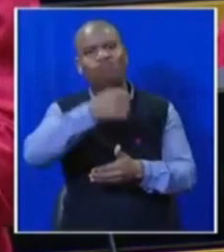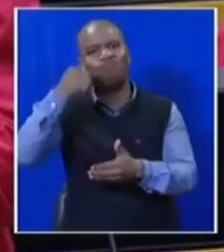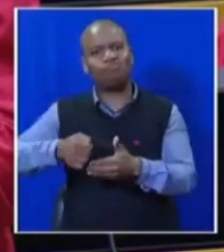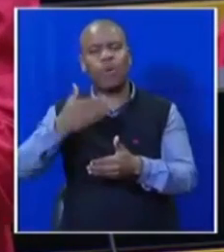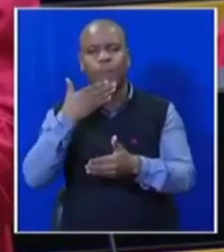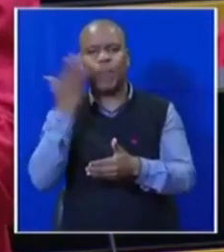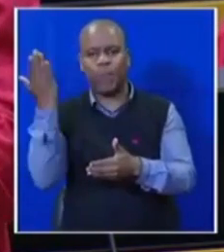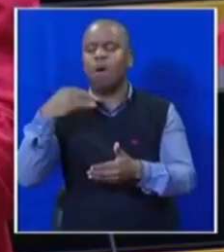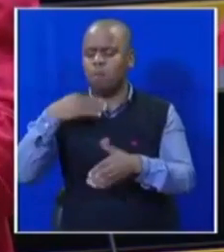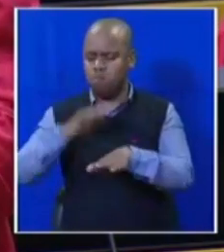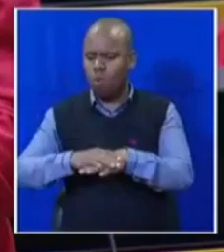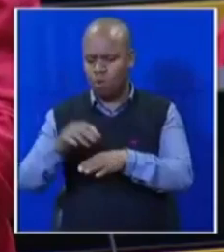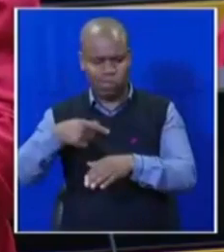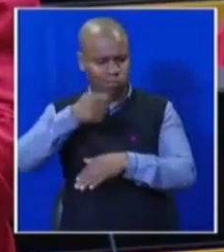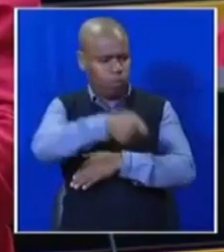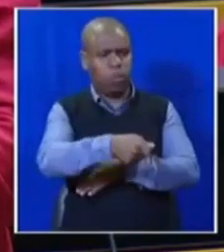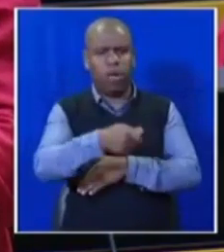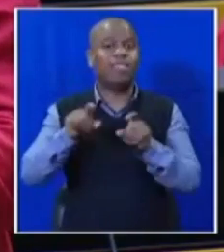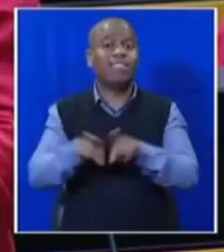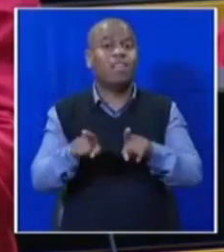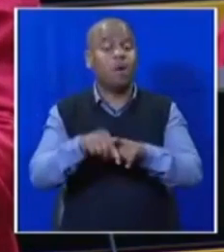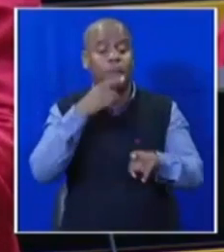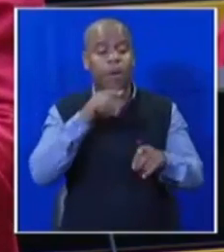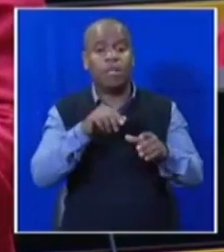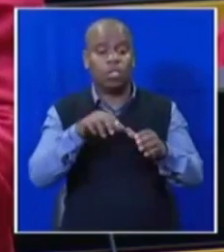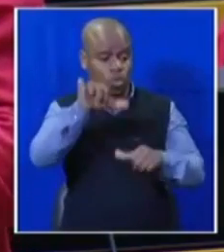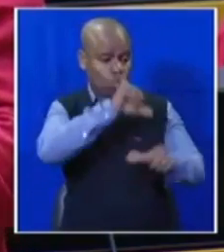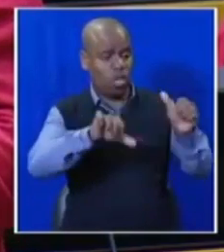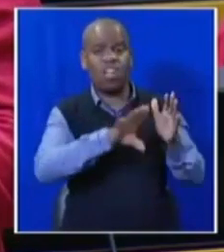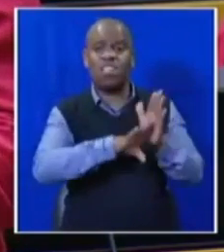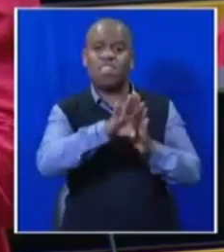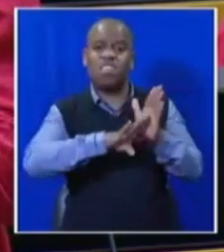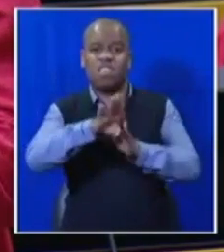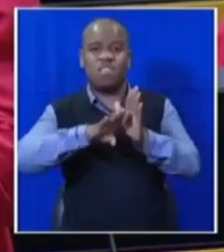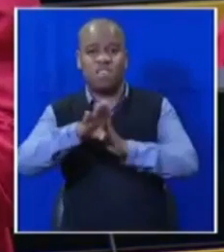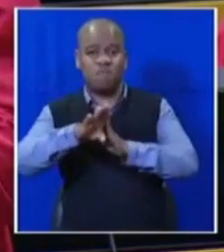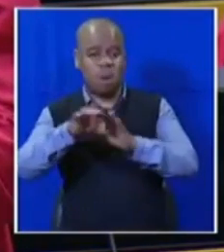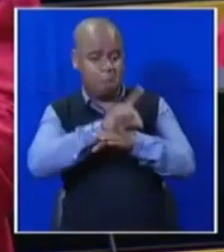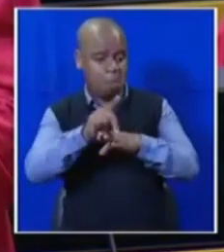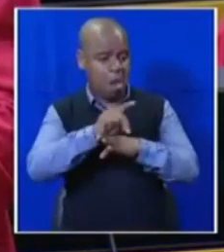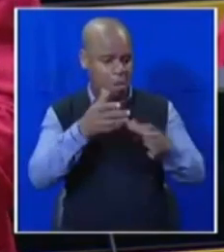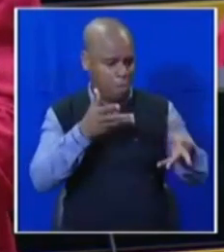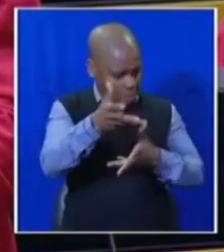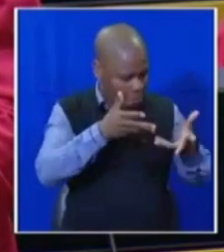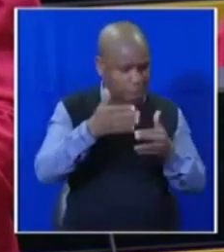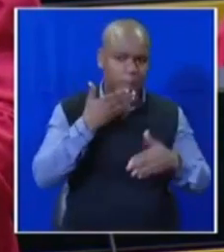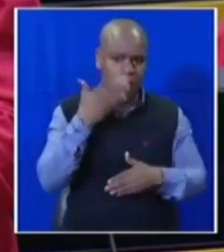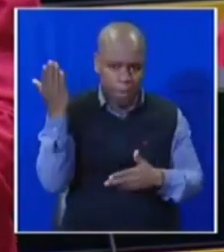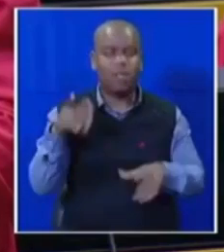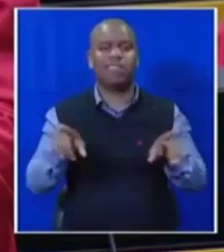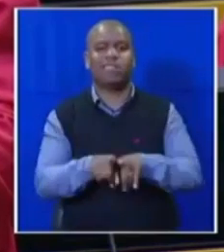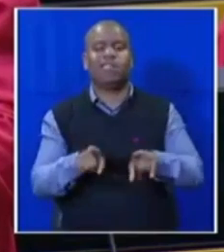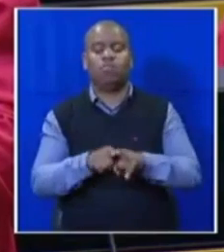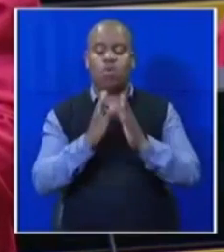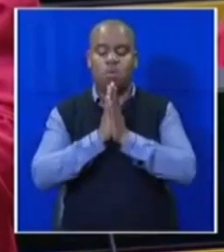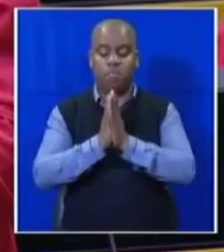does not engage the community on social development plans to support community initiatives. Calls on Mayor